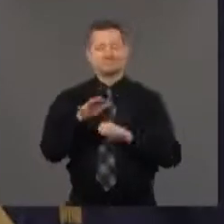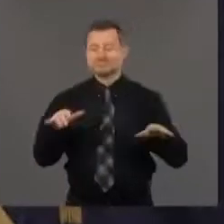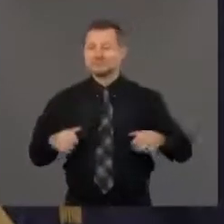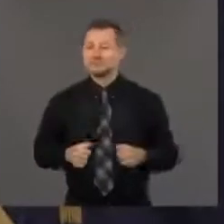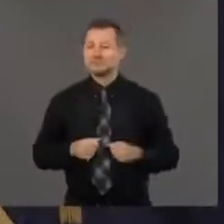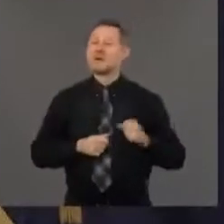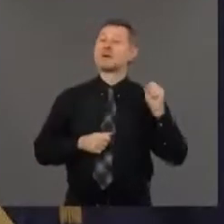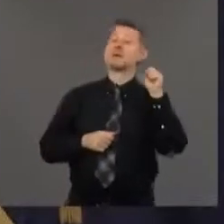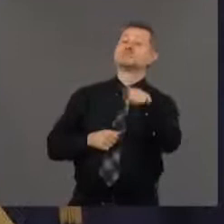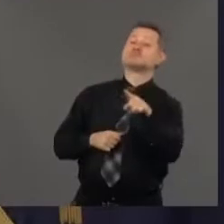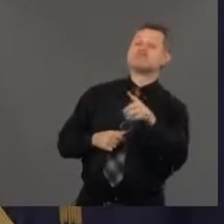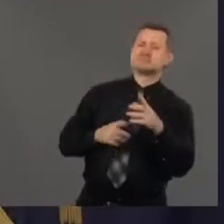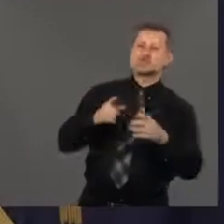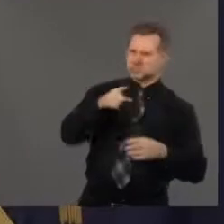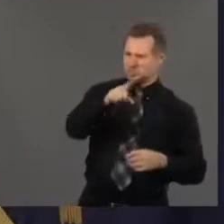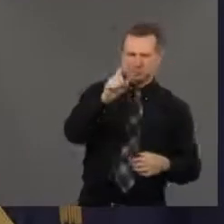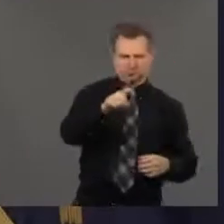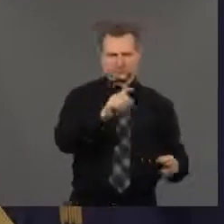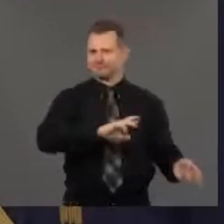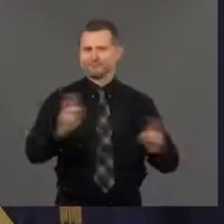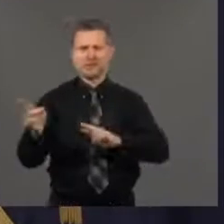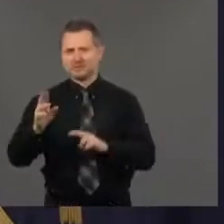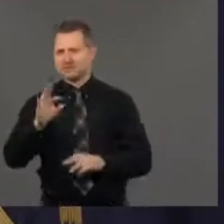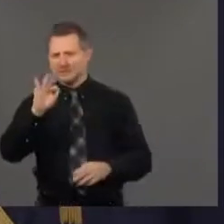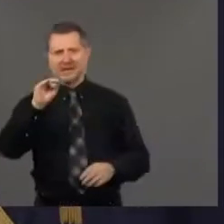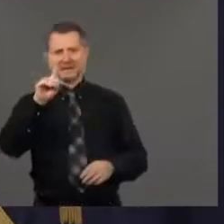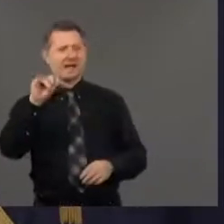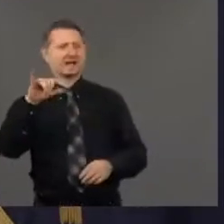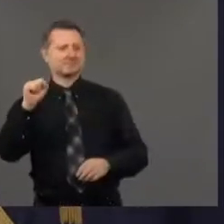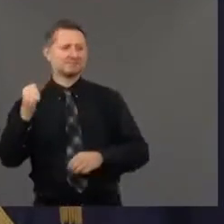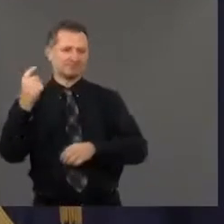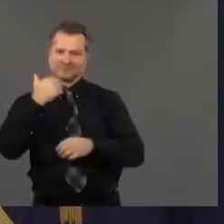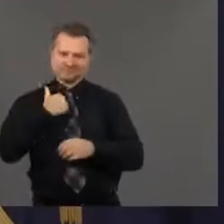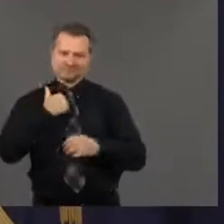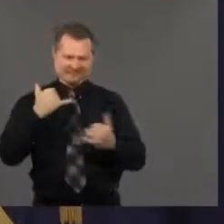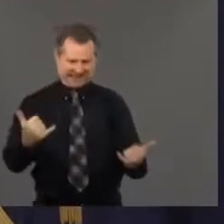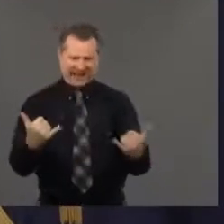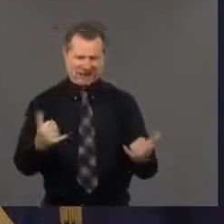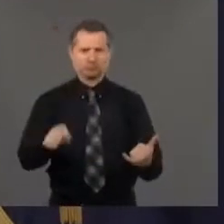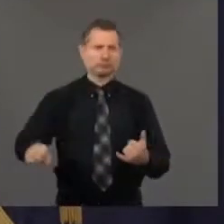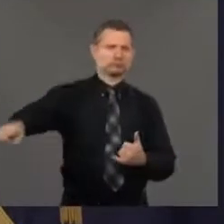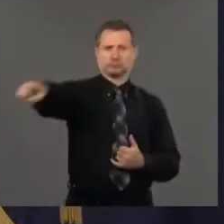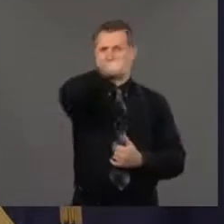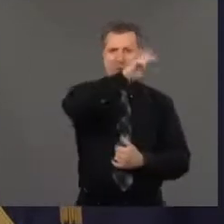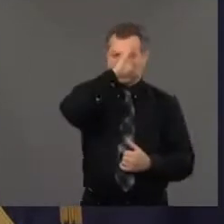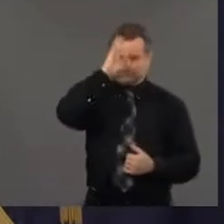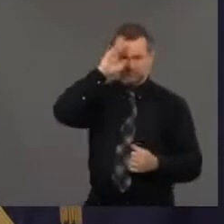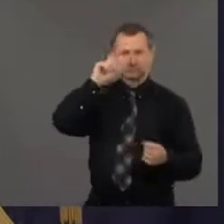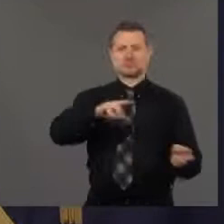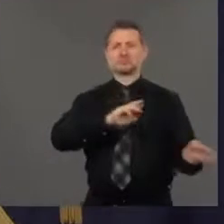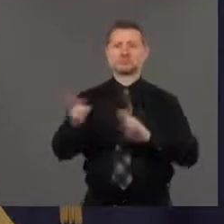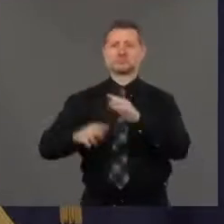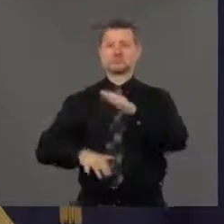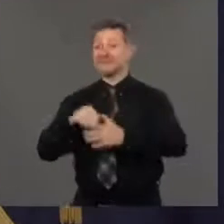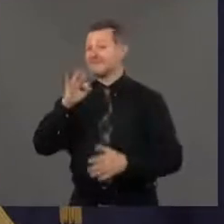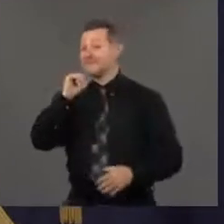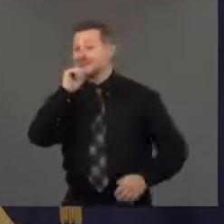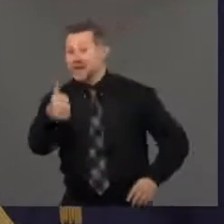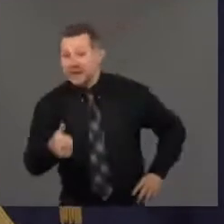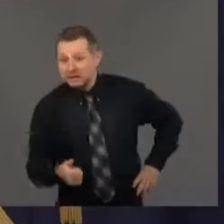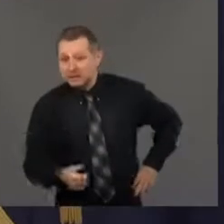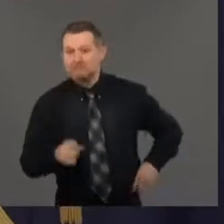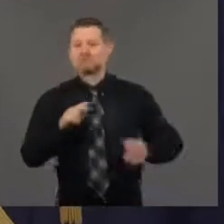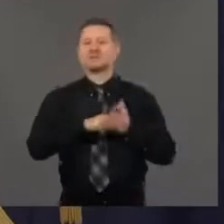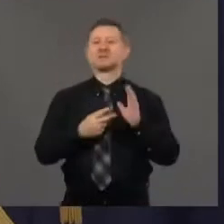They should have 90 days on hand now, or they would have had to get a